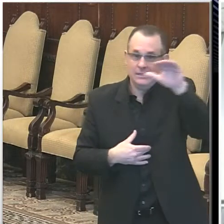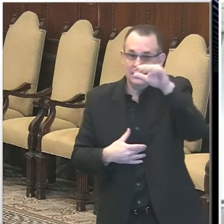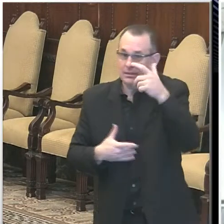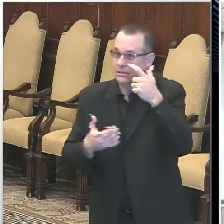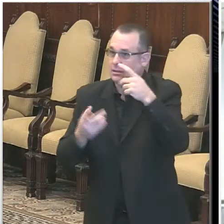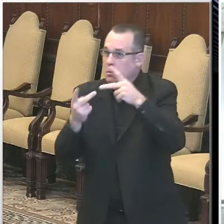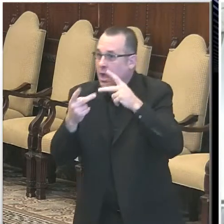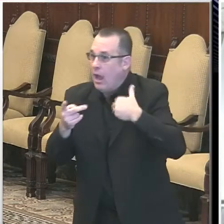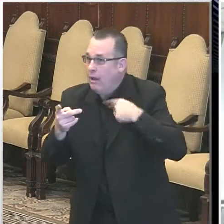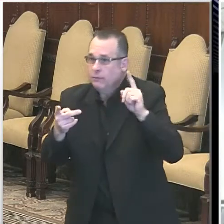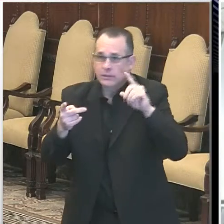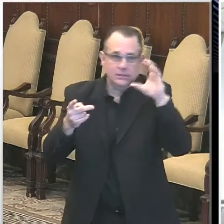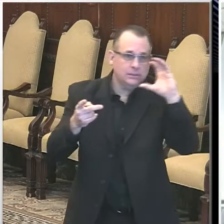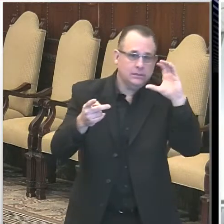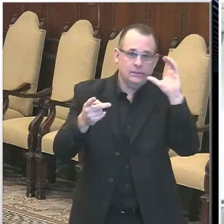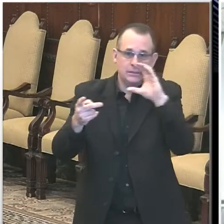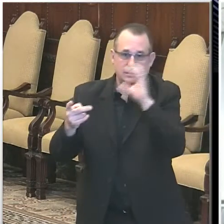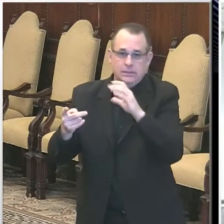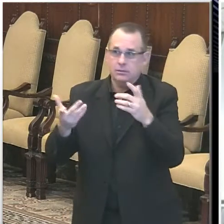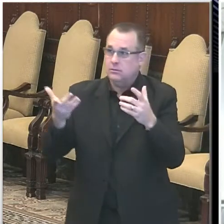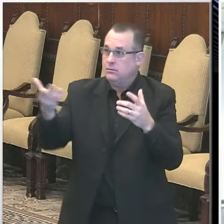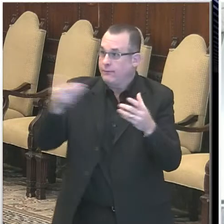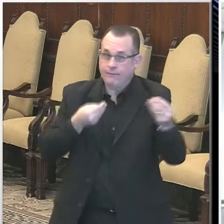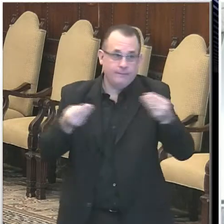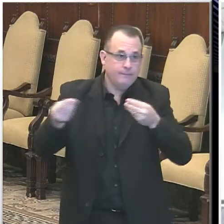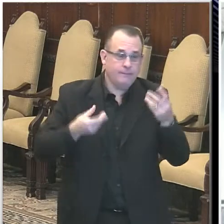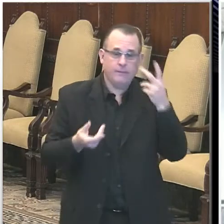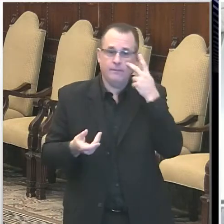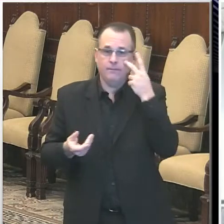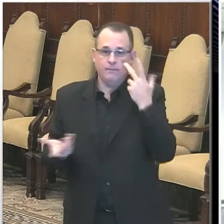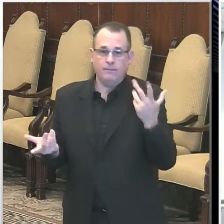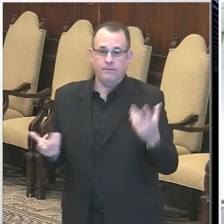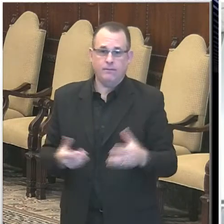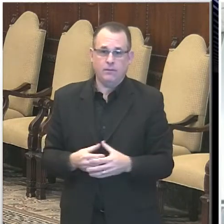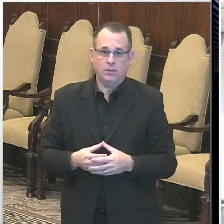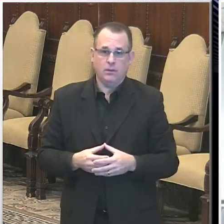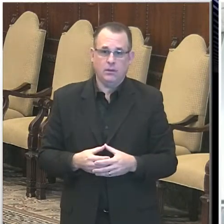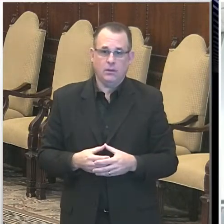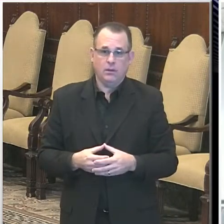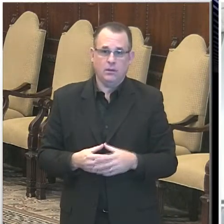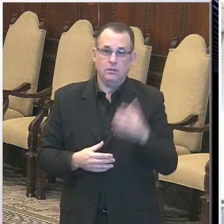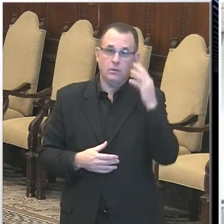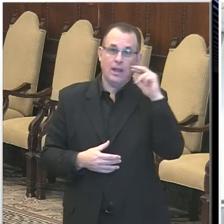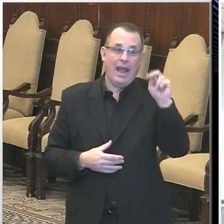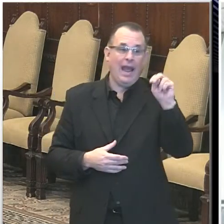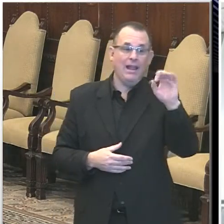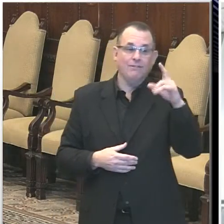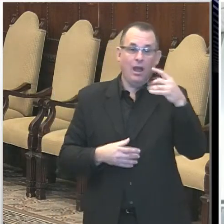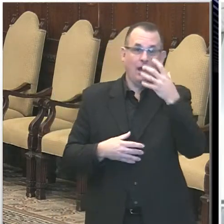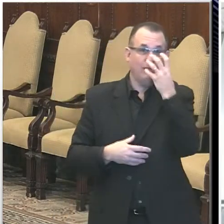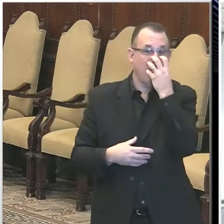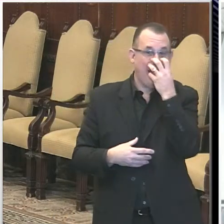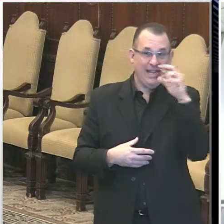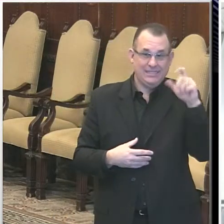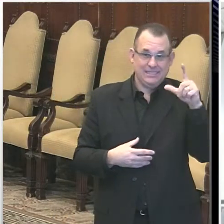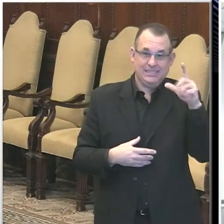in some N95 masks as well as some surgical masks. We're going to continue to do that.